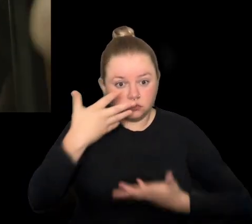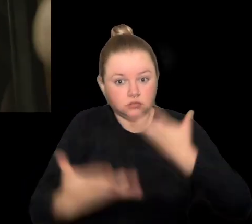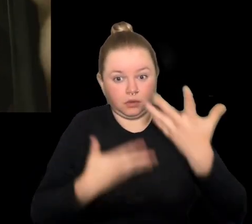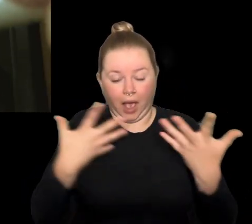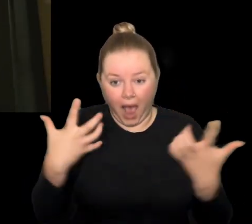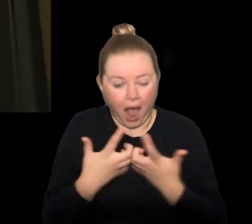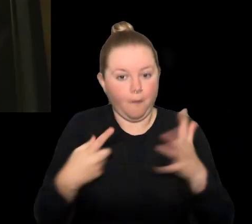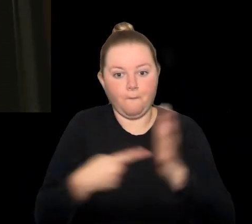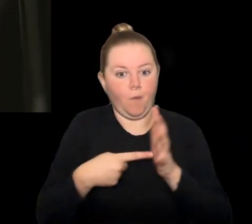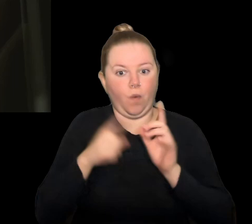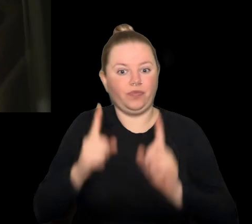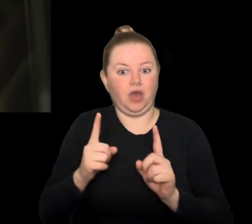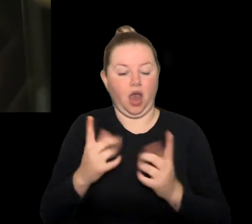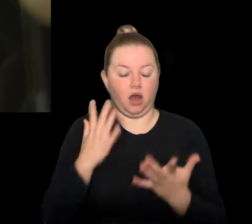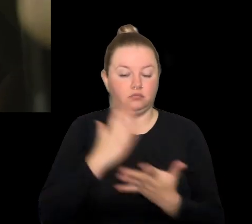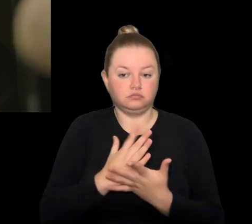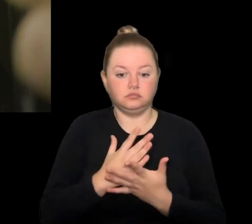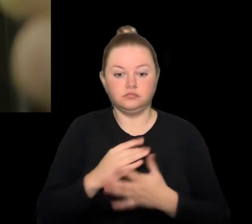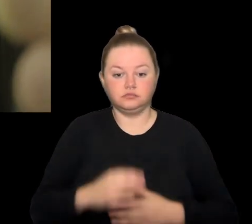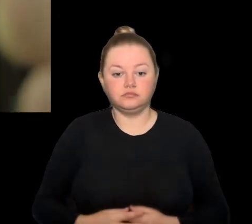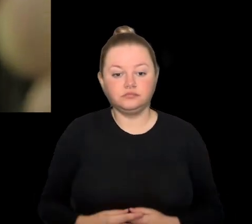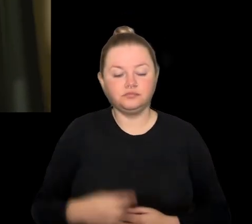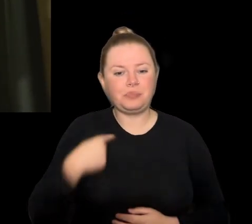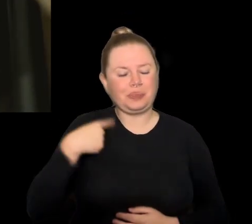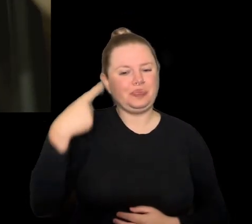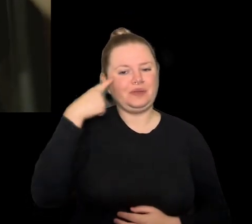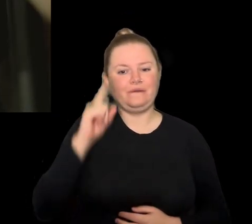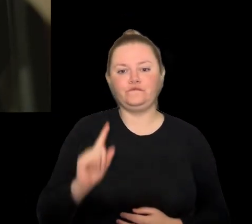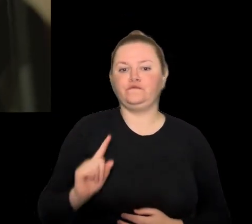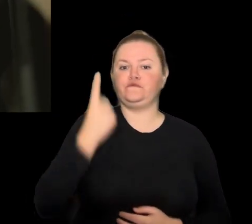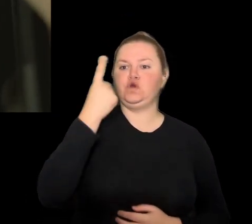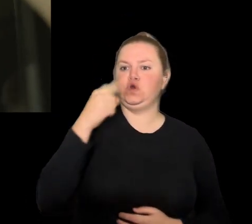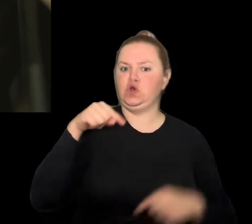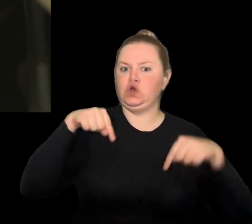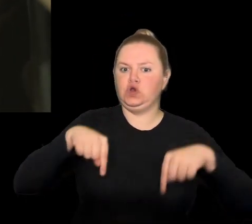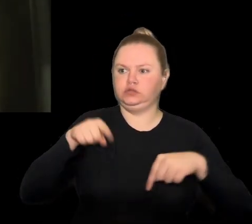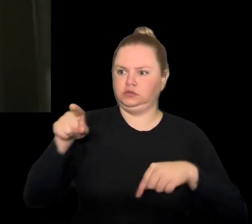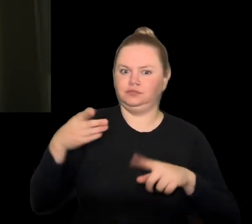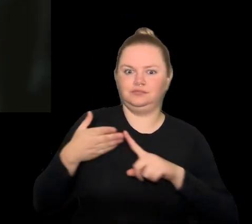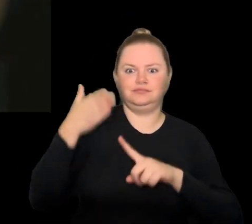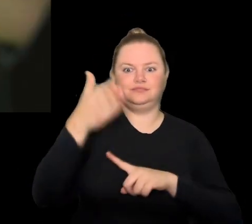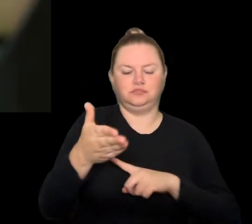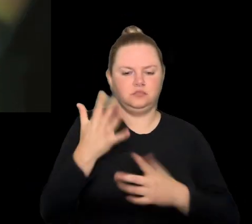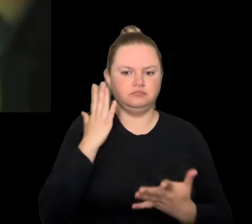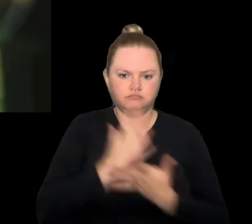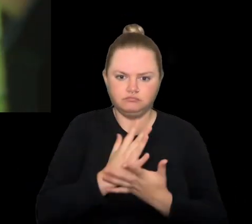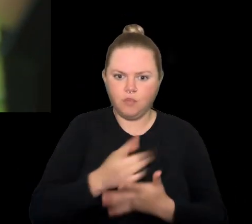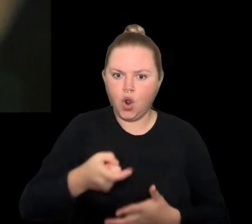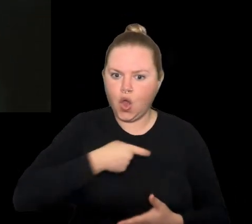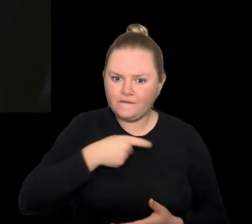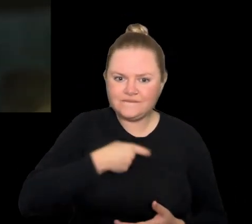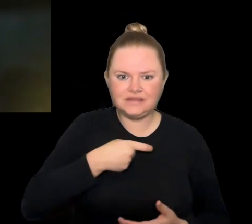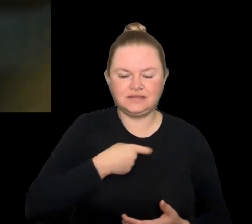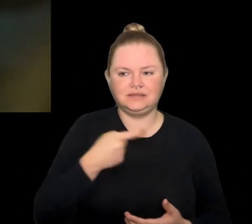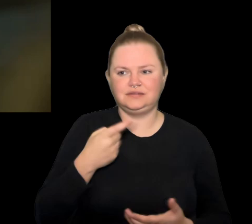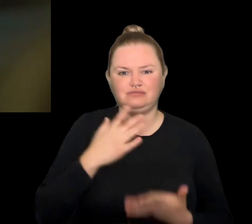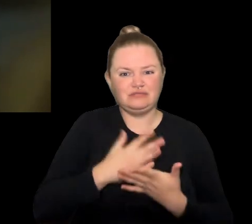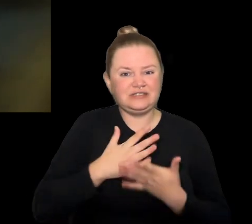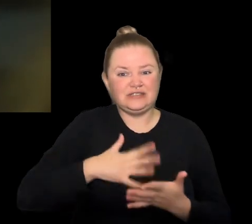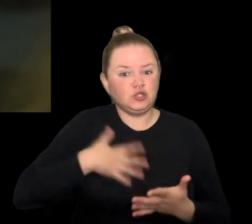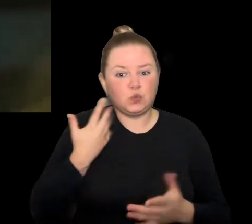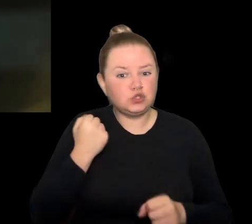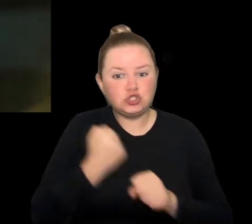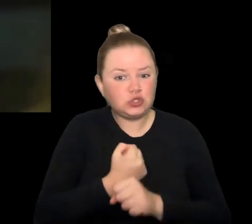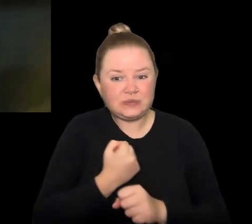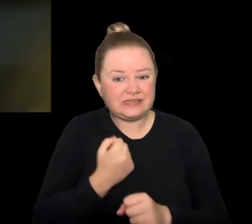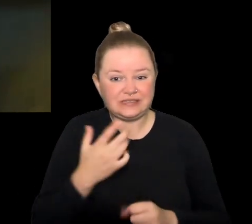enough how important they are. I think when she first done this, she was really nervous. Didn't really want to do